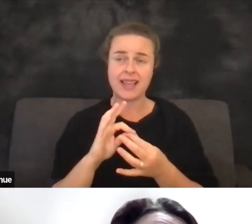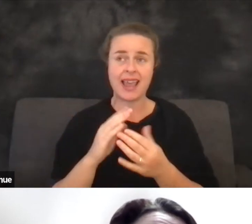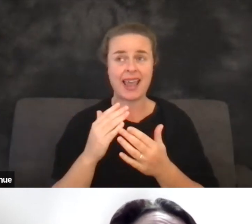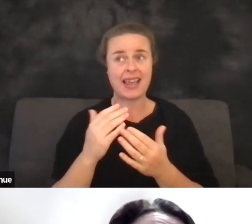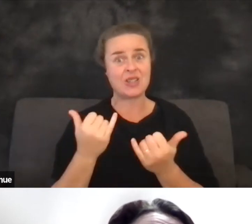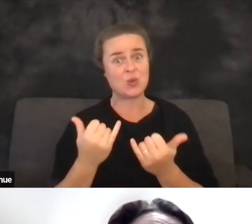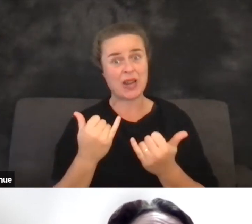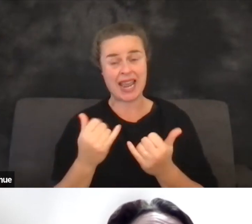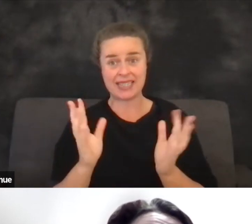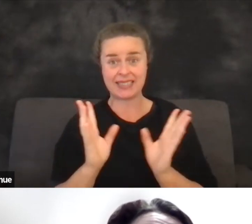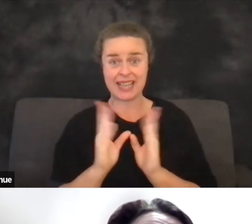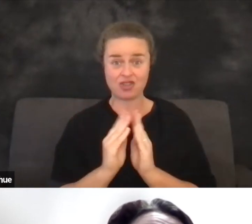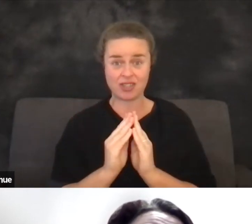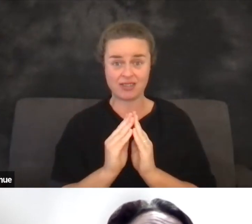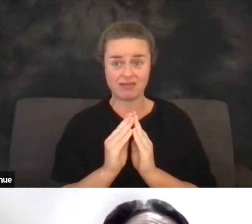really about